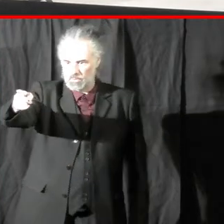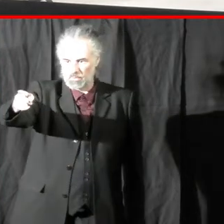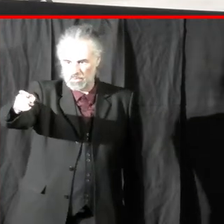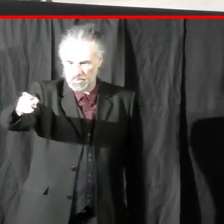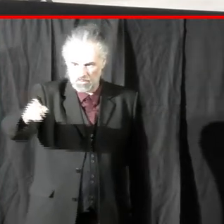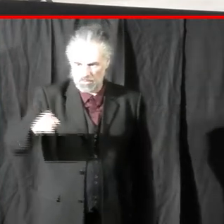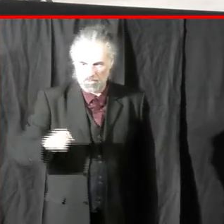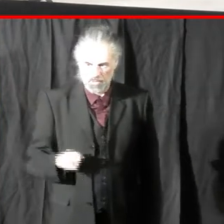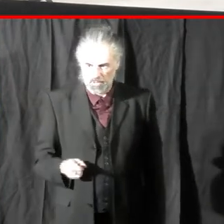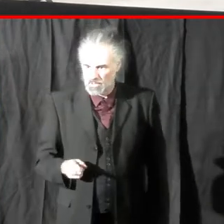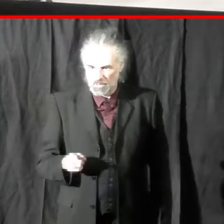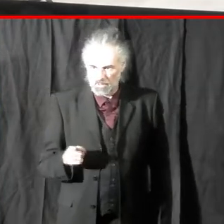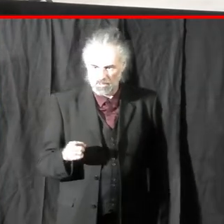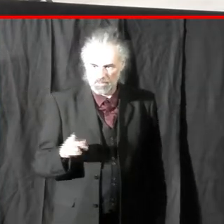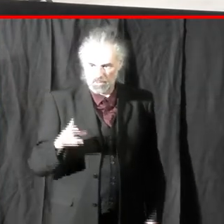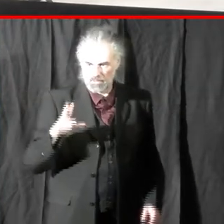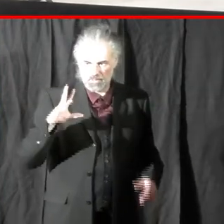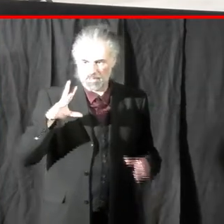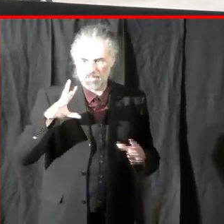Everything.